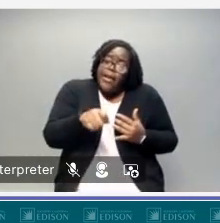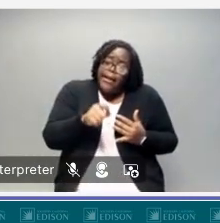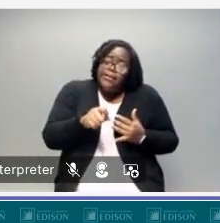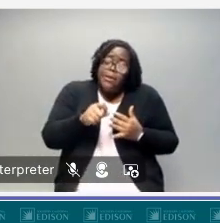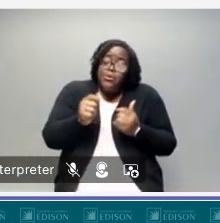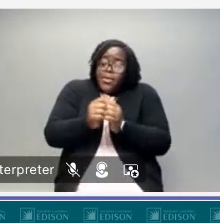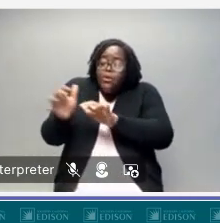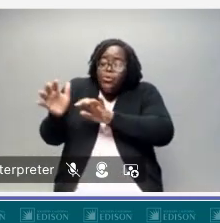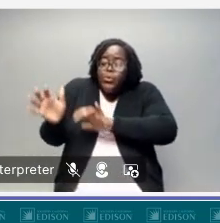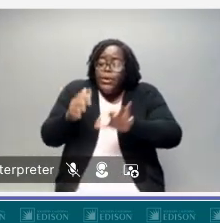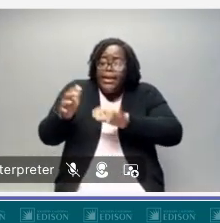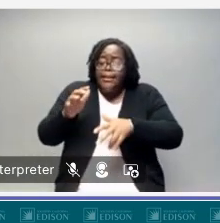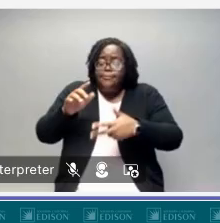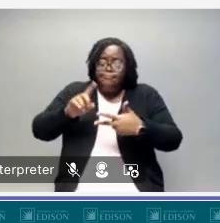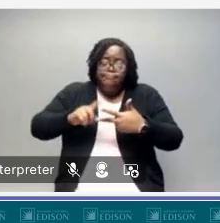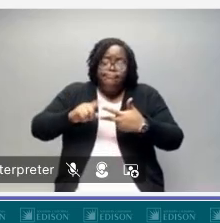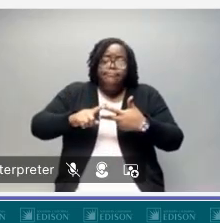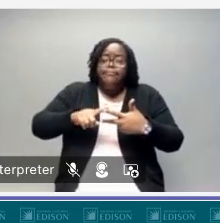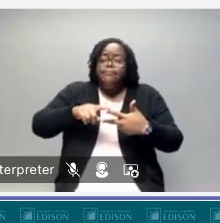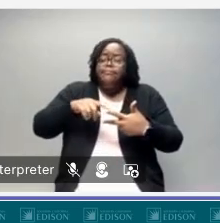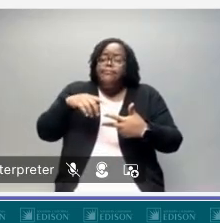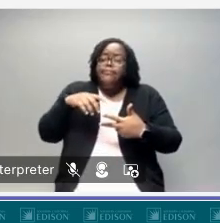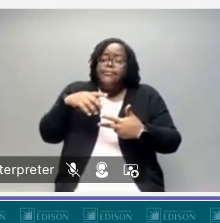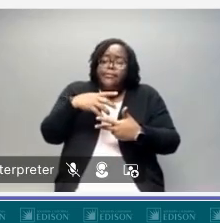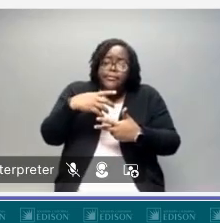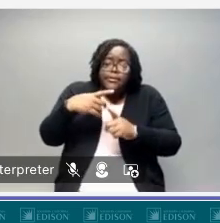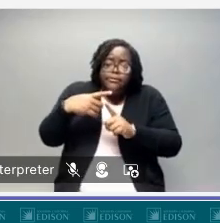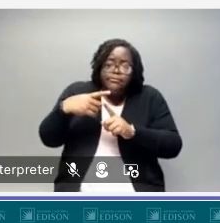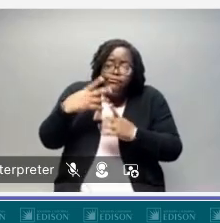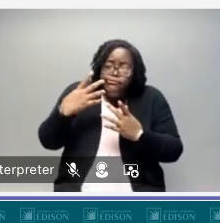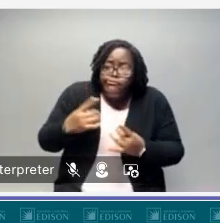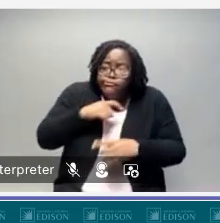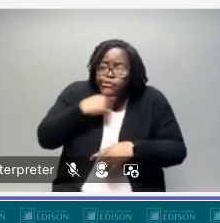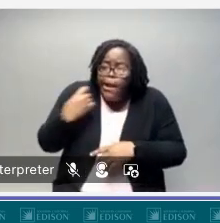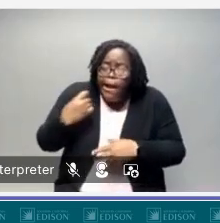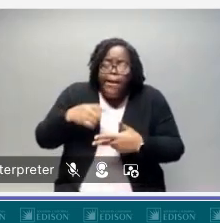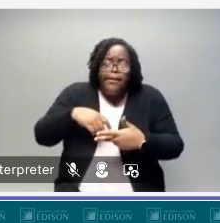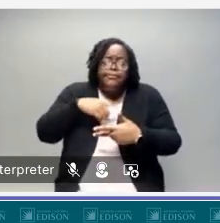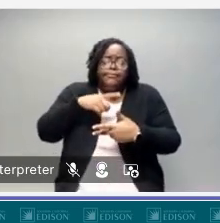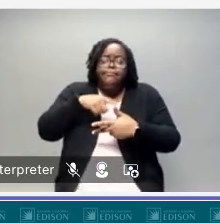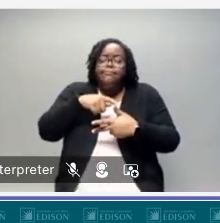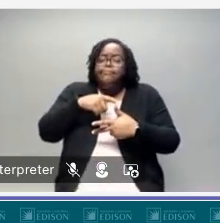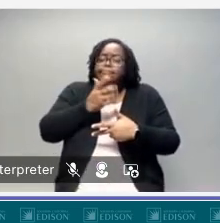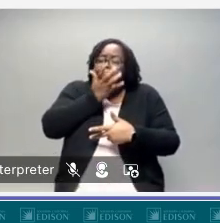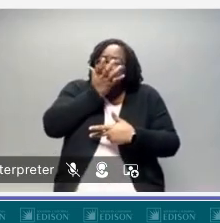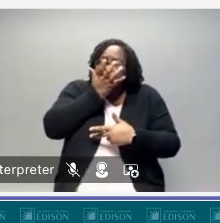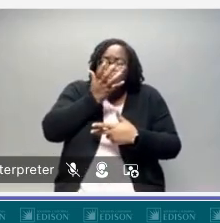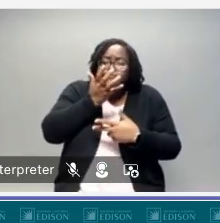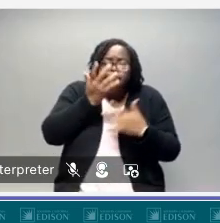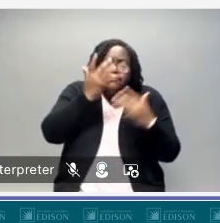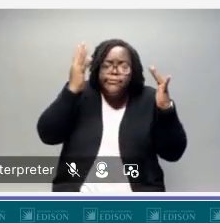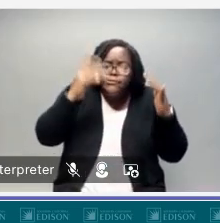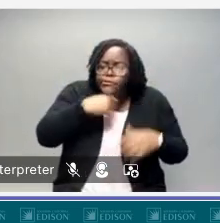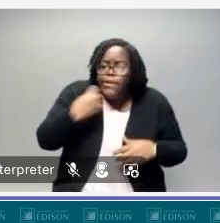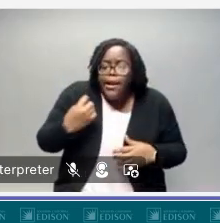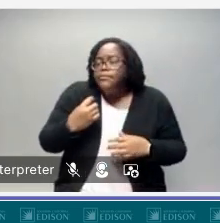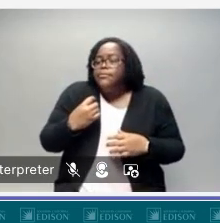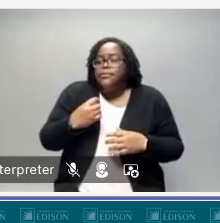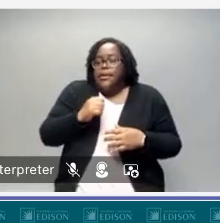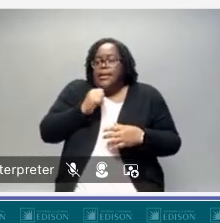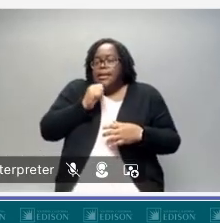without that combination of wind and dry vegetation, they wouldn't be utility